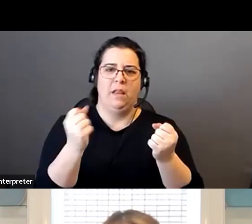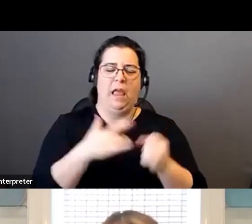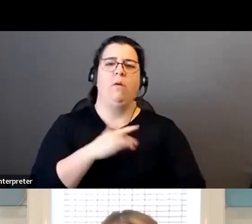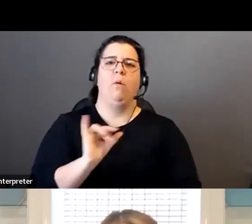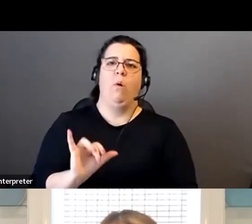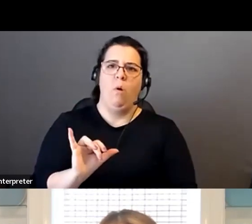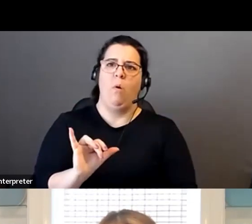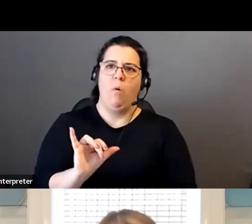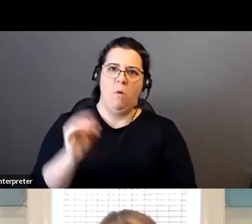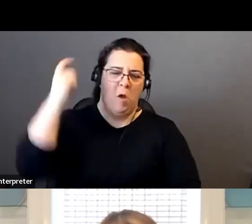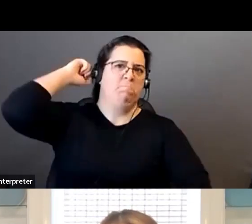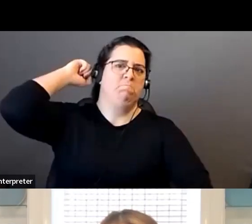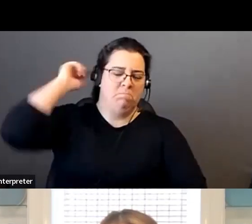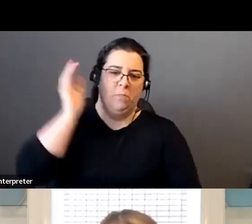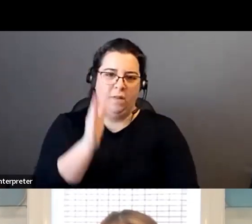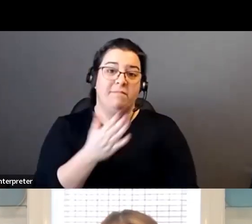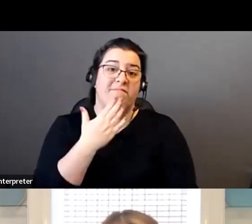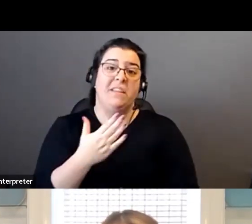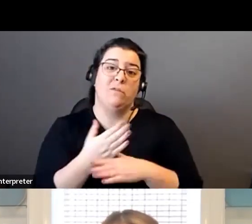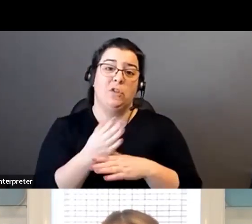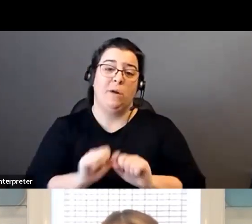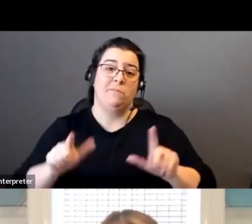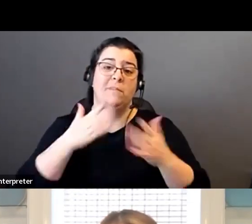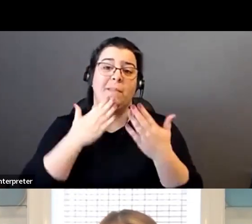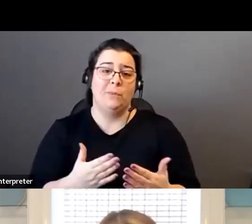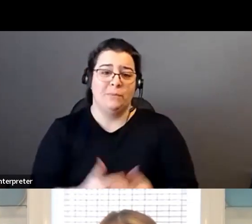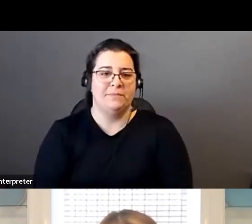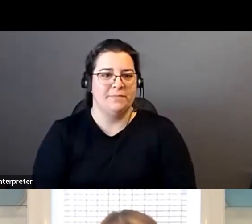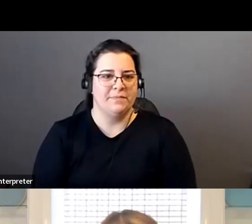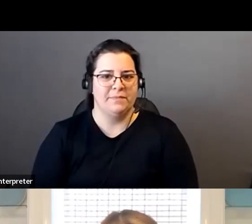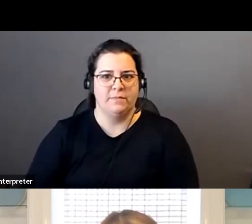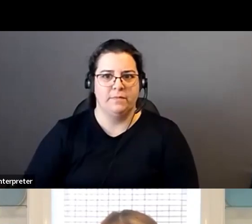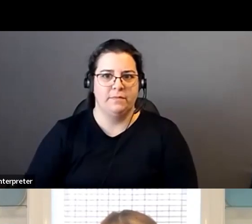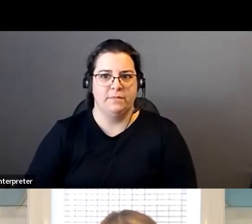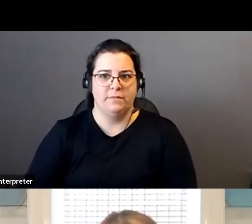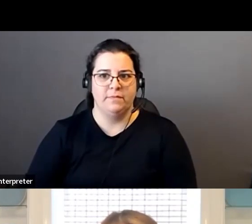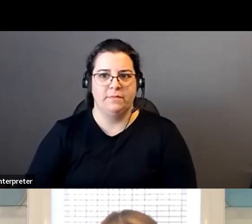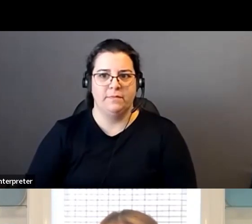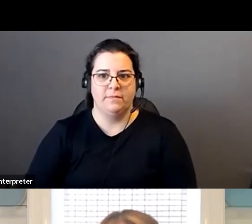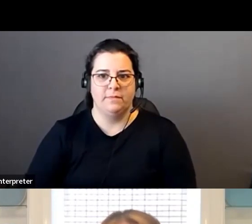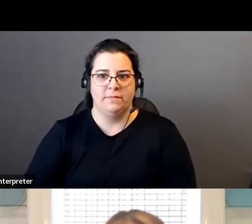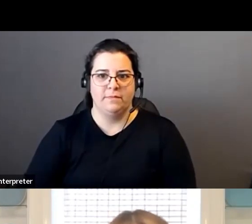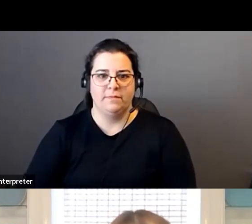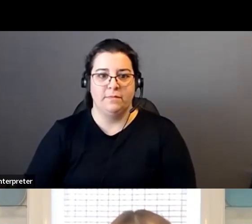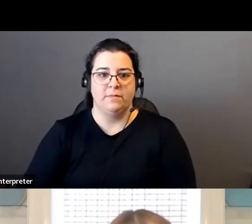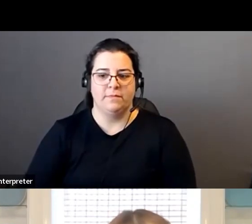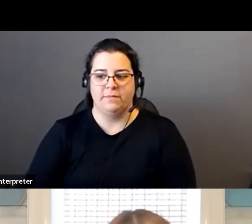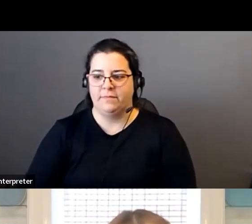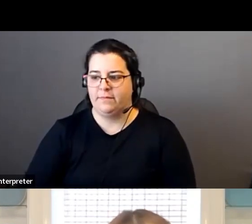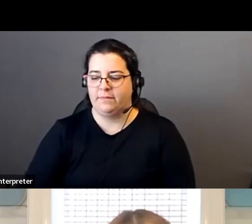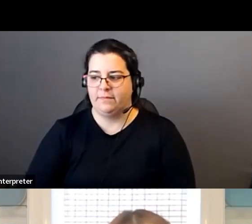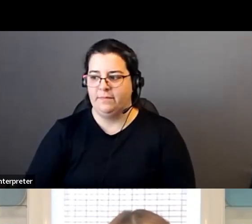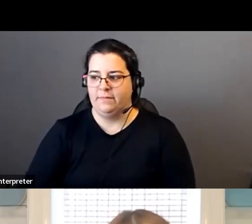So thank you so much for sharing it. Thank you. Thank you for the question. I'm glad I had a chance to share it with everyone. No So, problem. Judy,